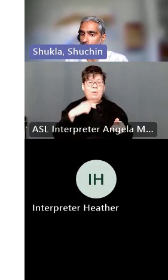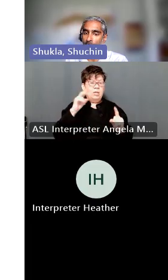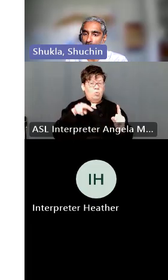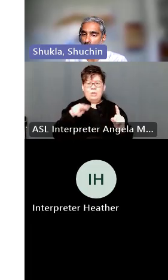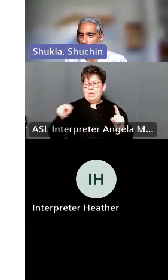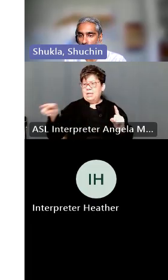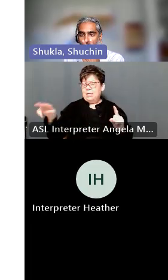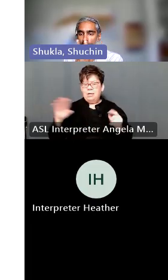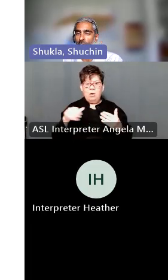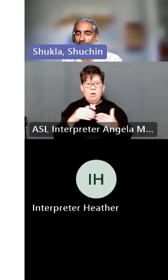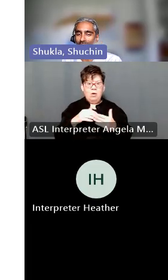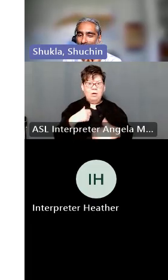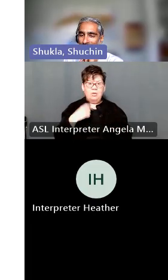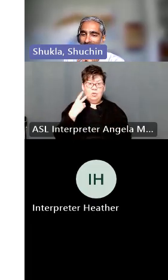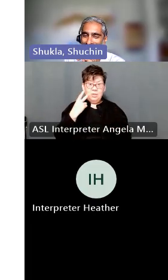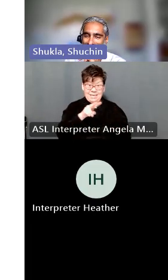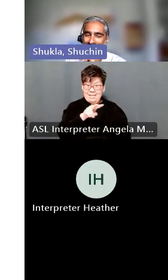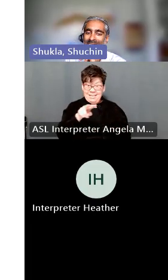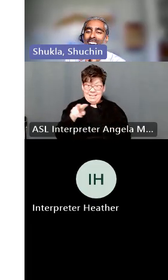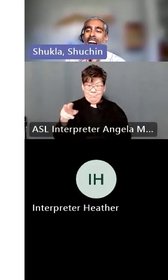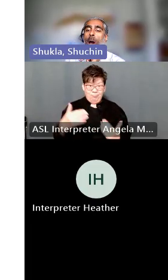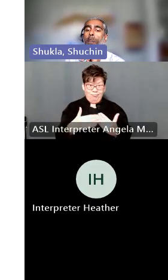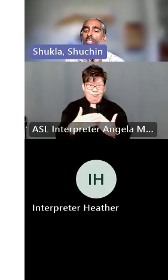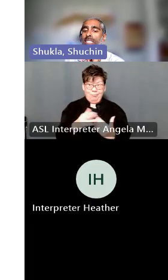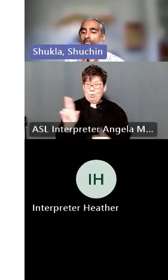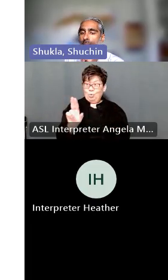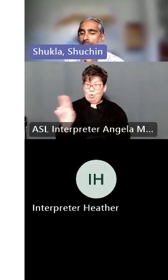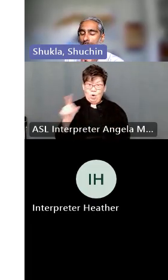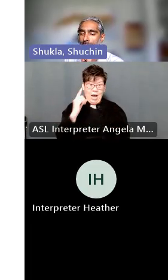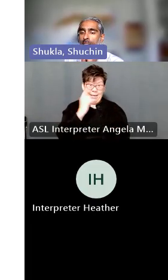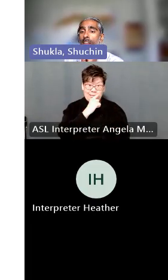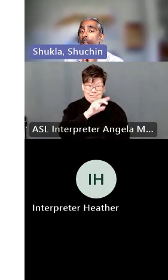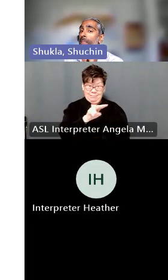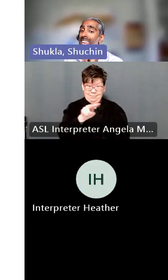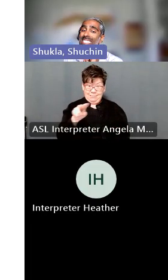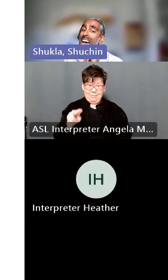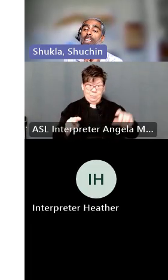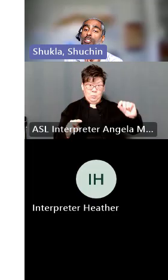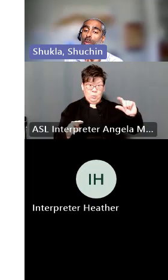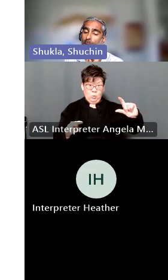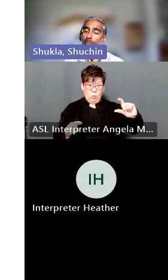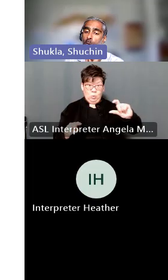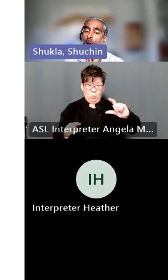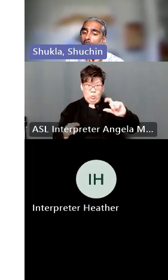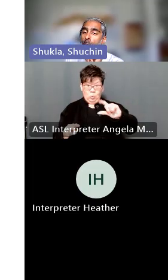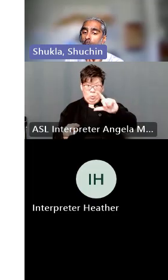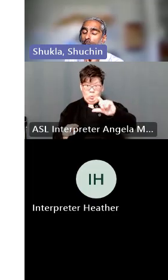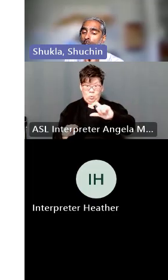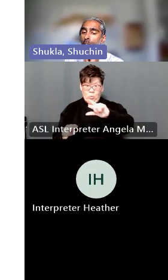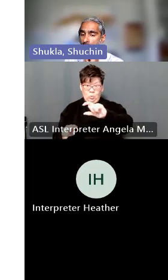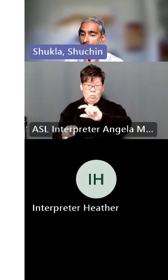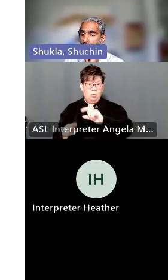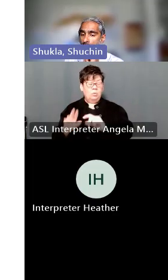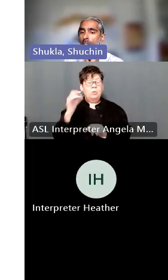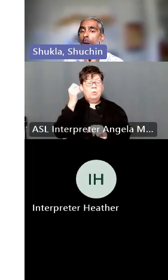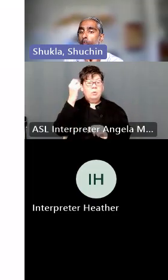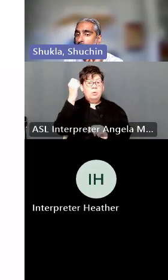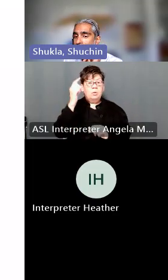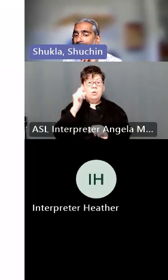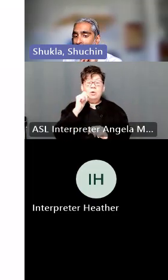can see that's why graphs are so good. Use your eyes to see how much it decreases risk. It is not a treatment for alcohol